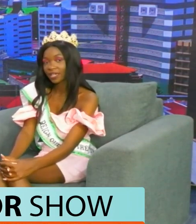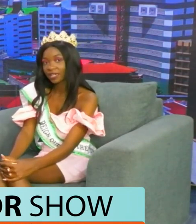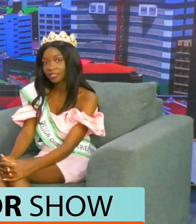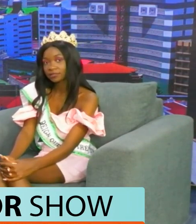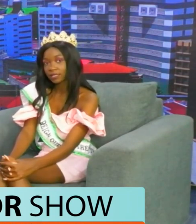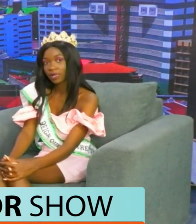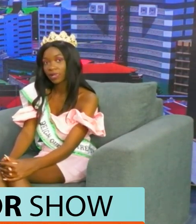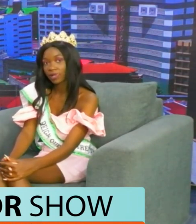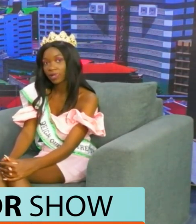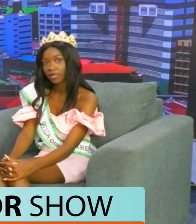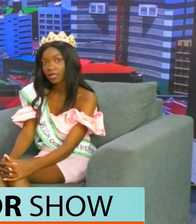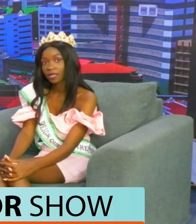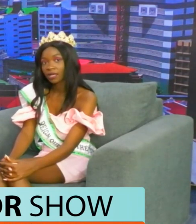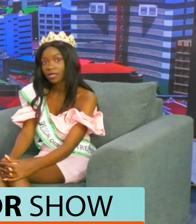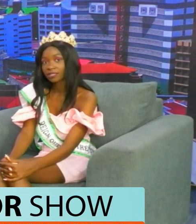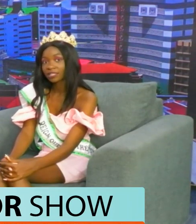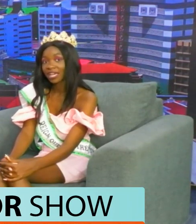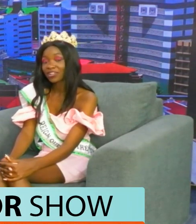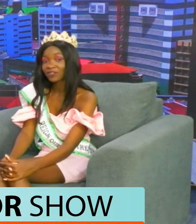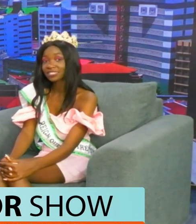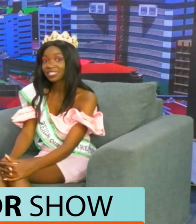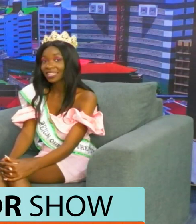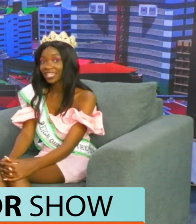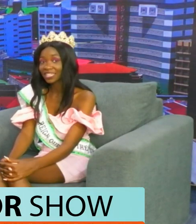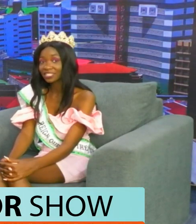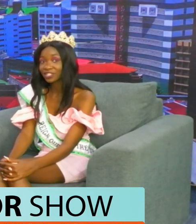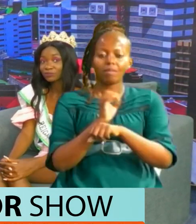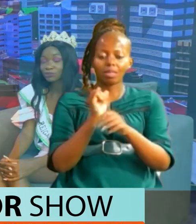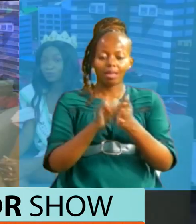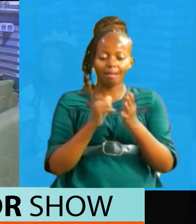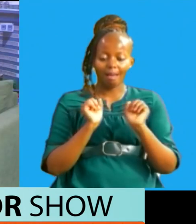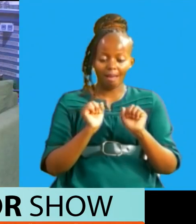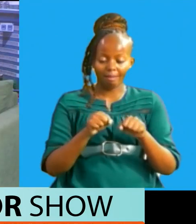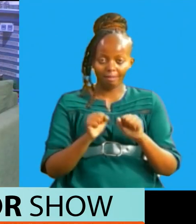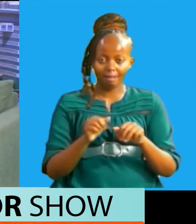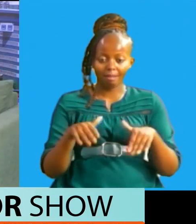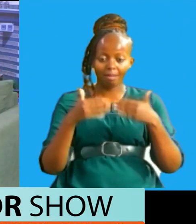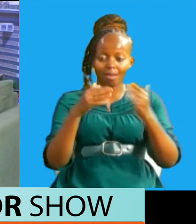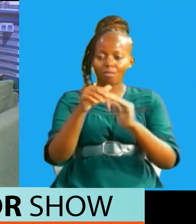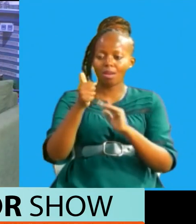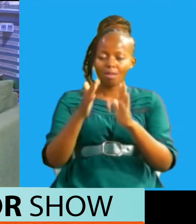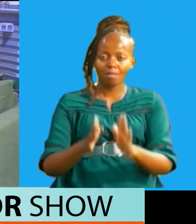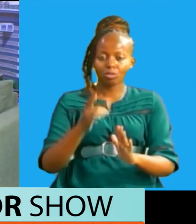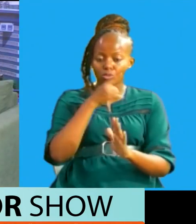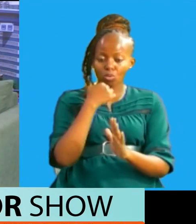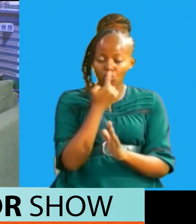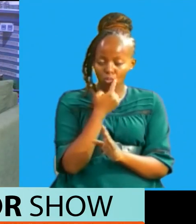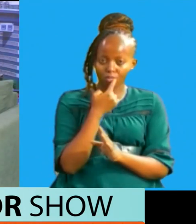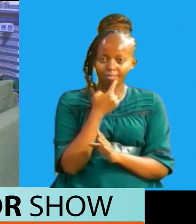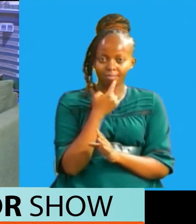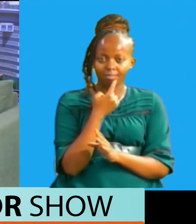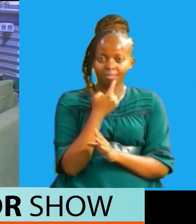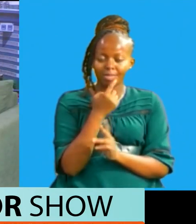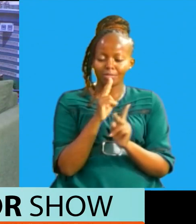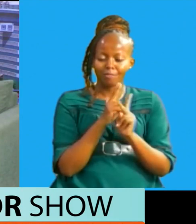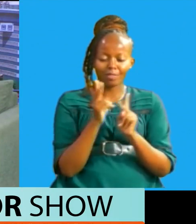What advice can you give to them? The advice that I can give to any person who is actually